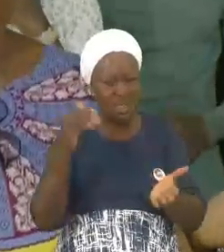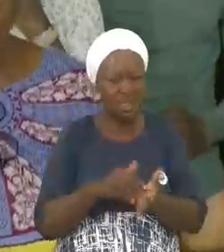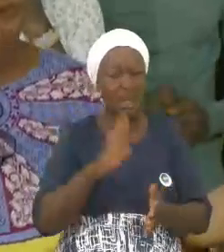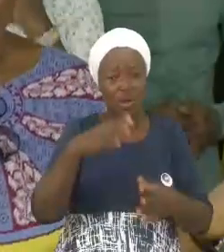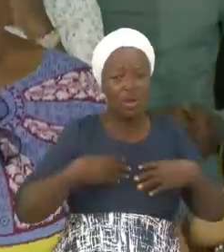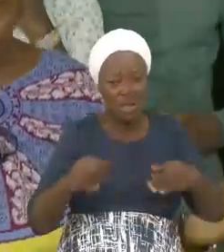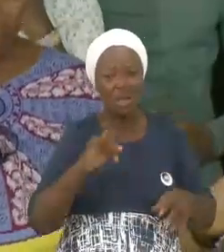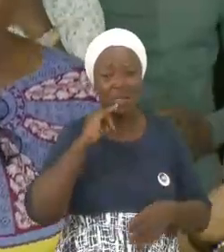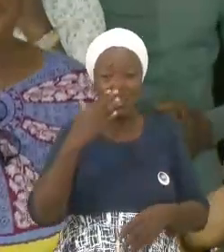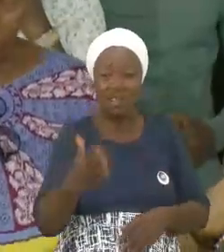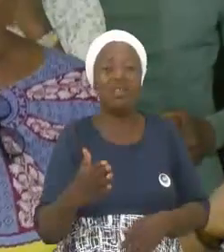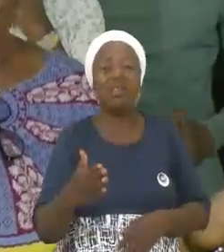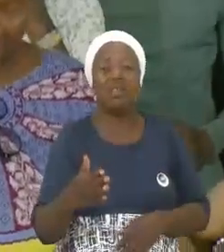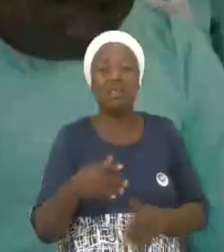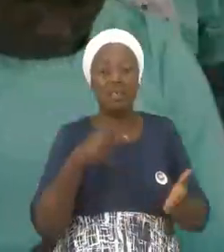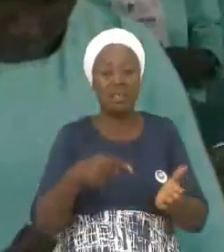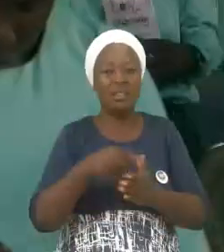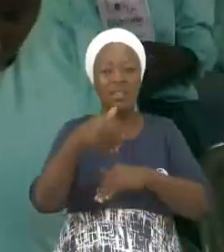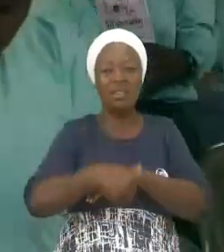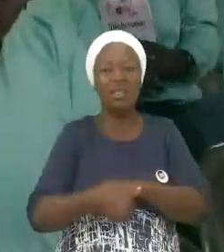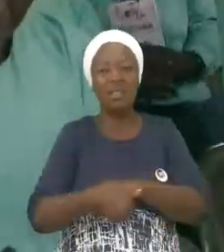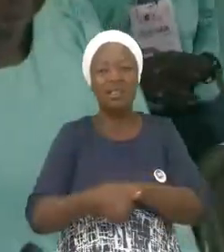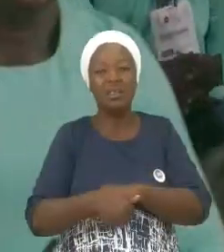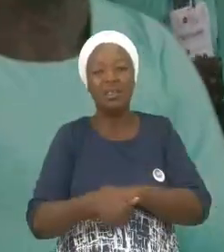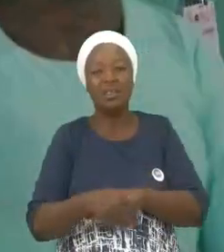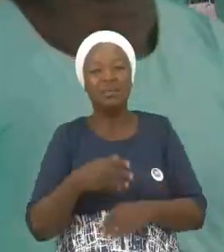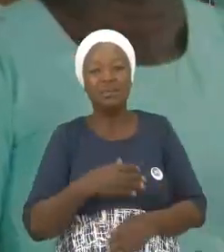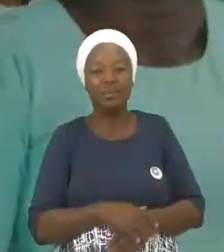is there tonight. I'm on reaching overseer, please. Your healing is